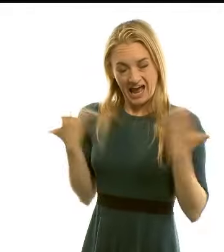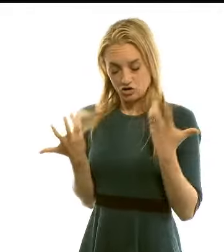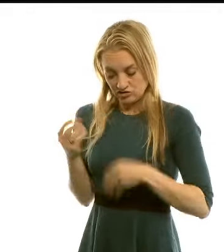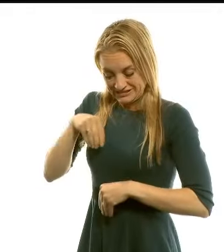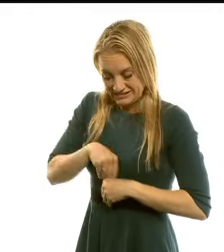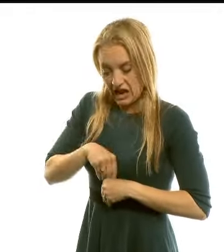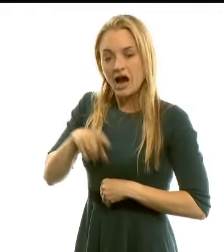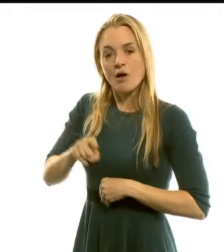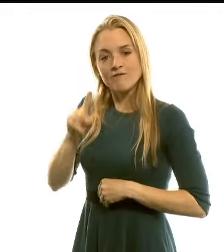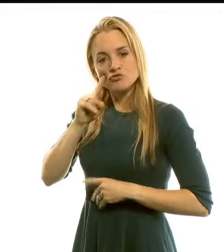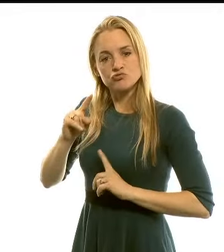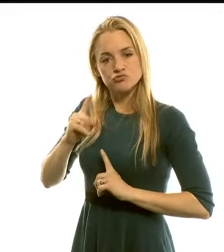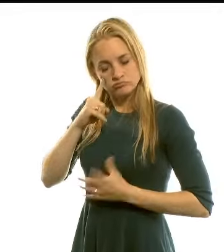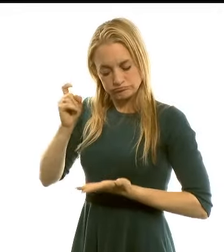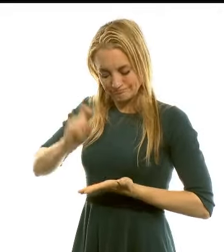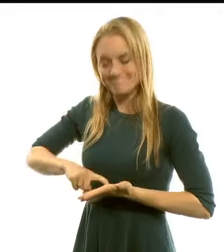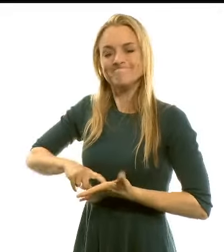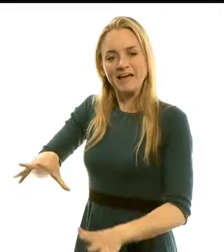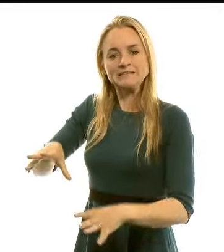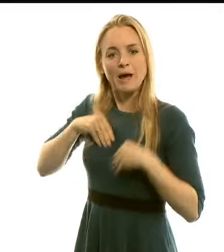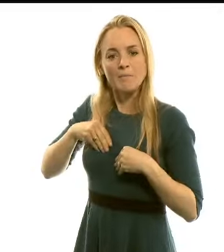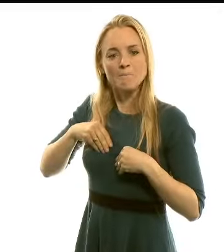We are not ready for this.